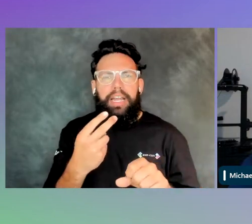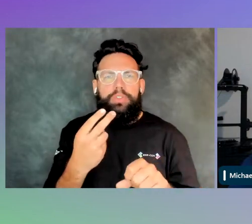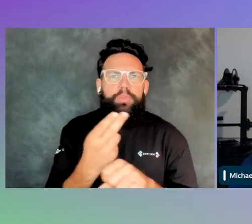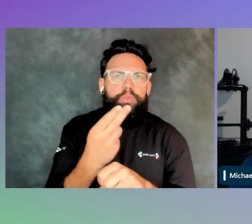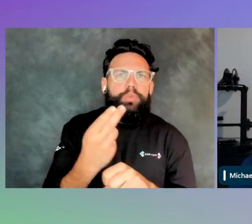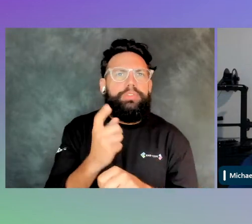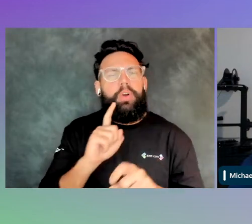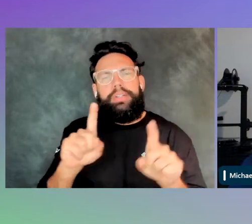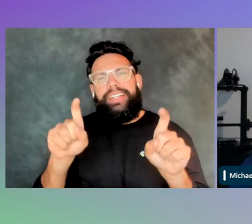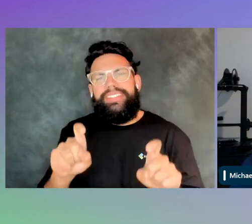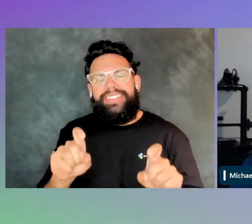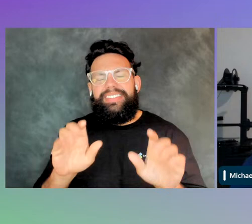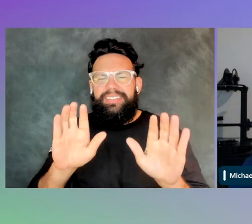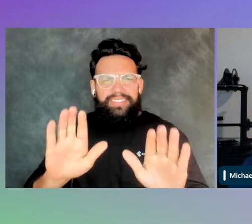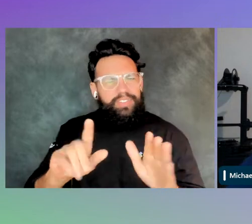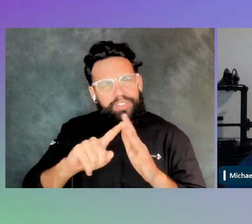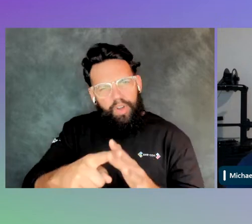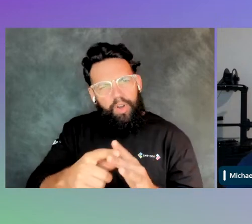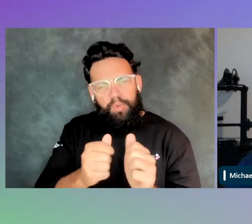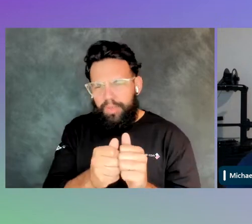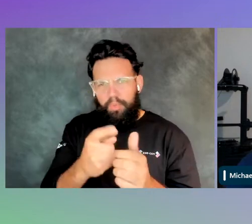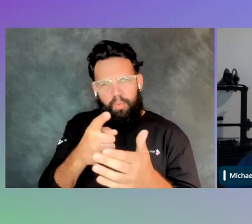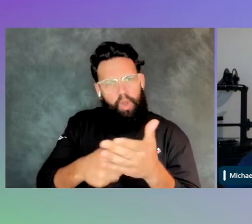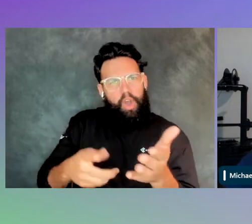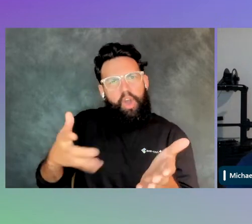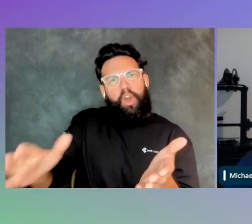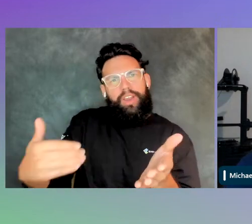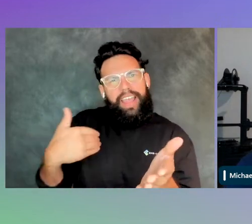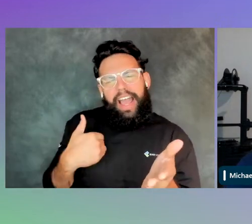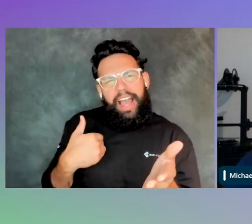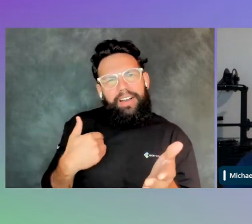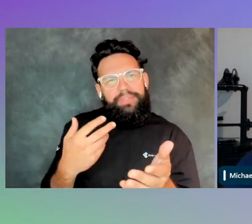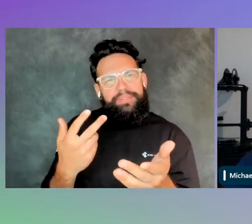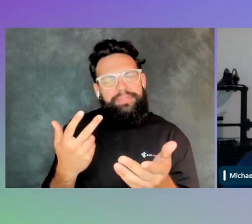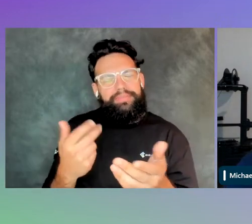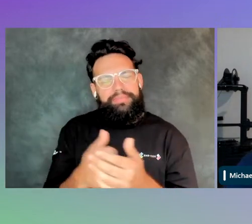So basically, the